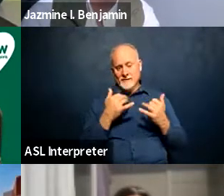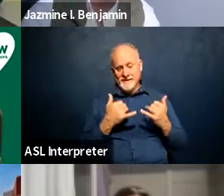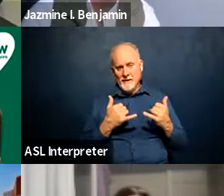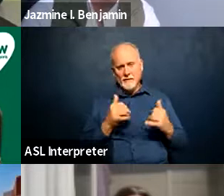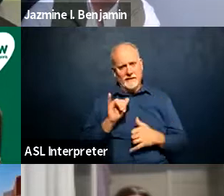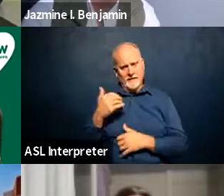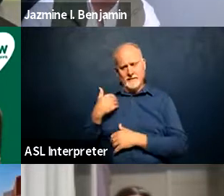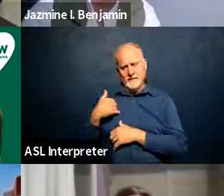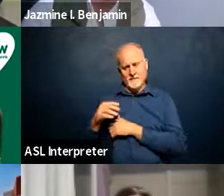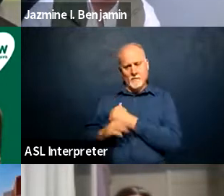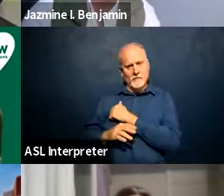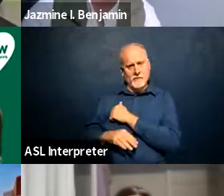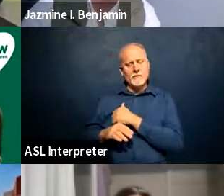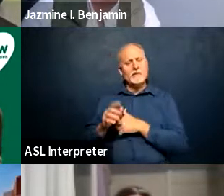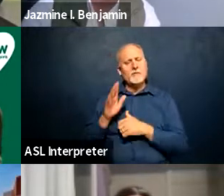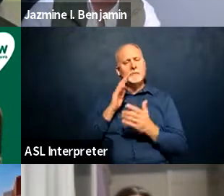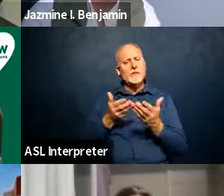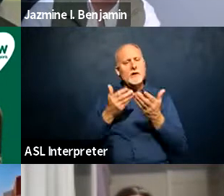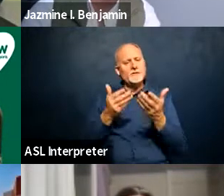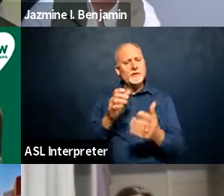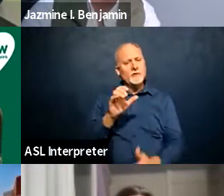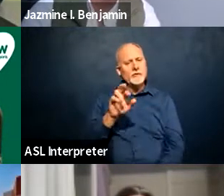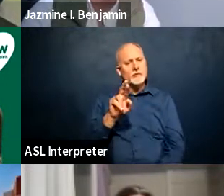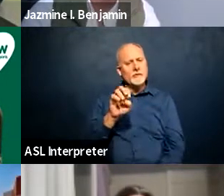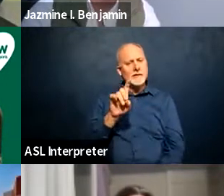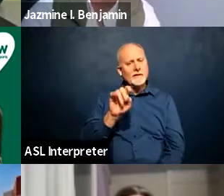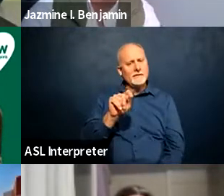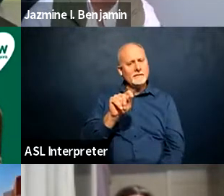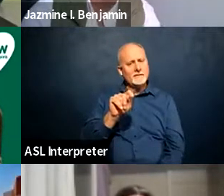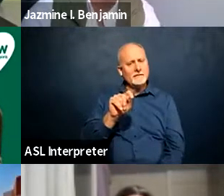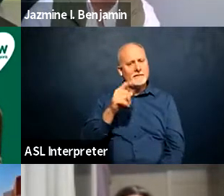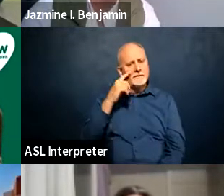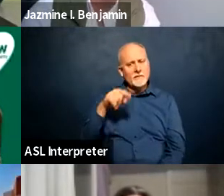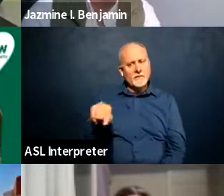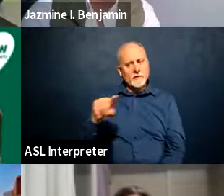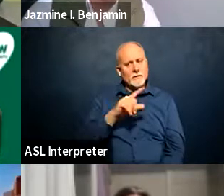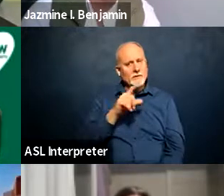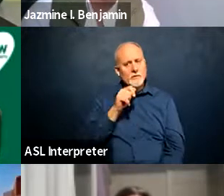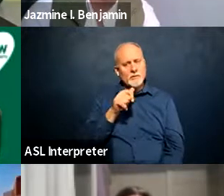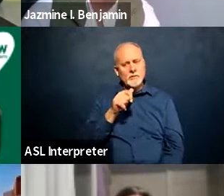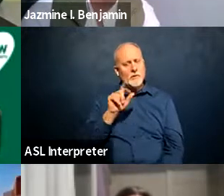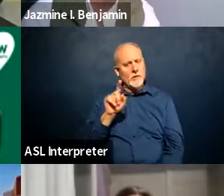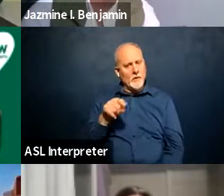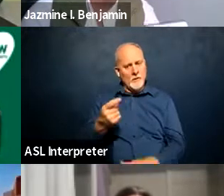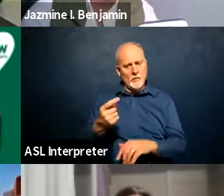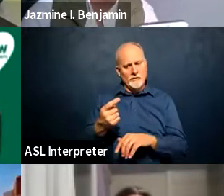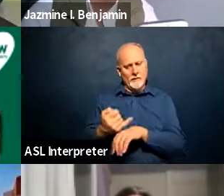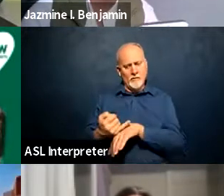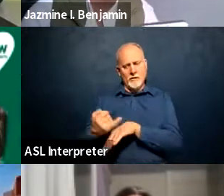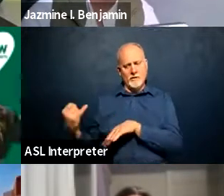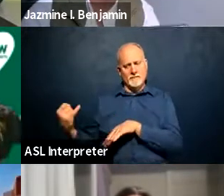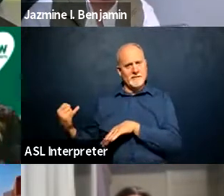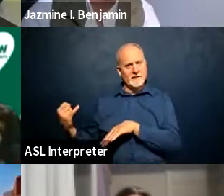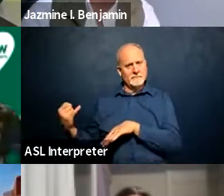fall, we will be offering a credit to those students who are completely remote based on their registered courses.